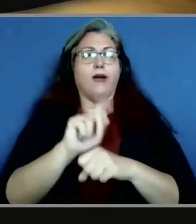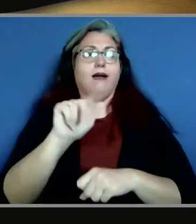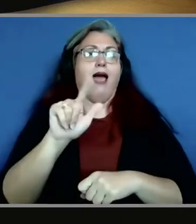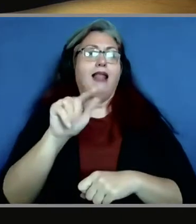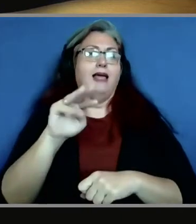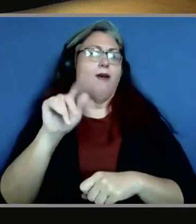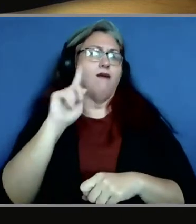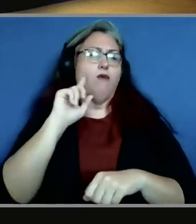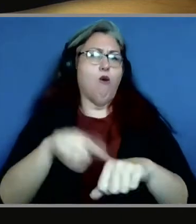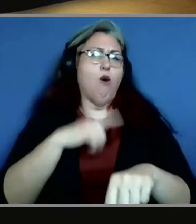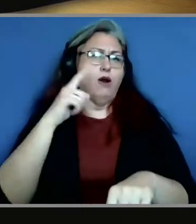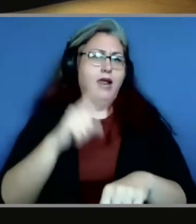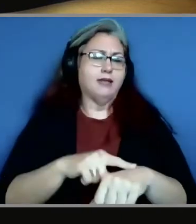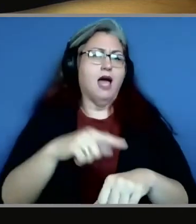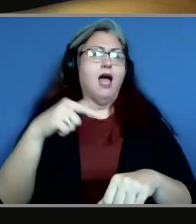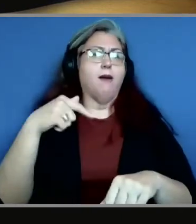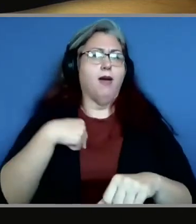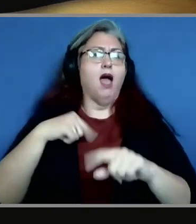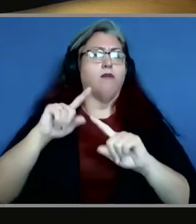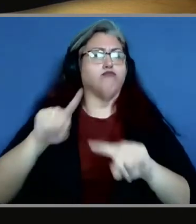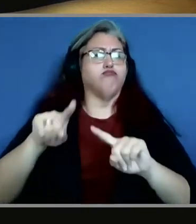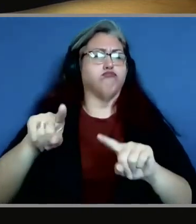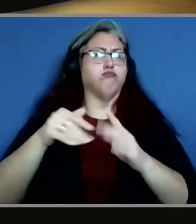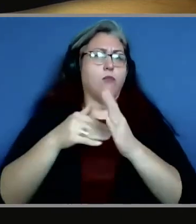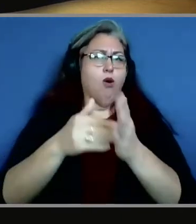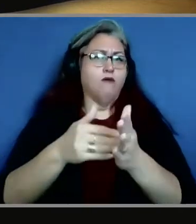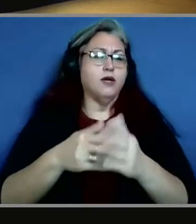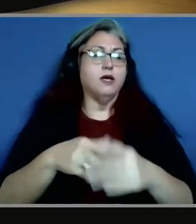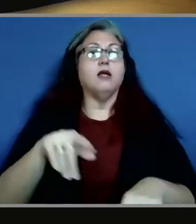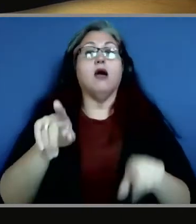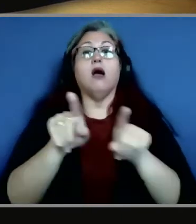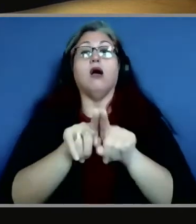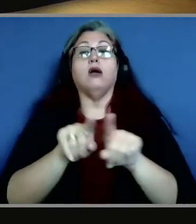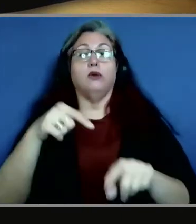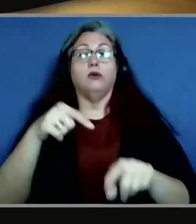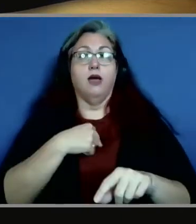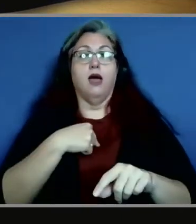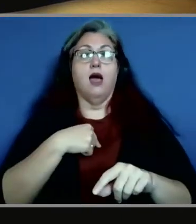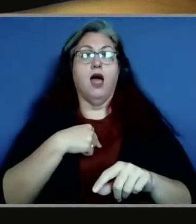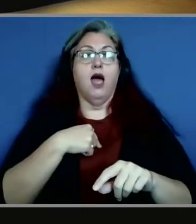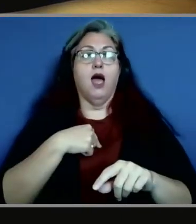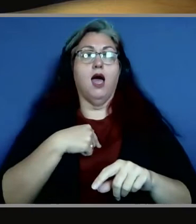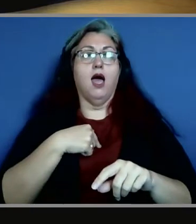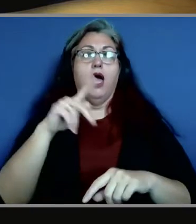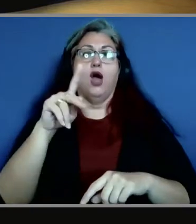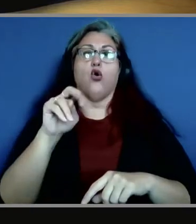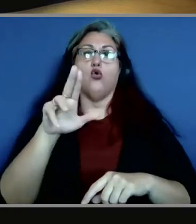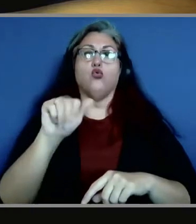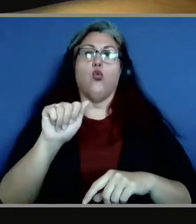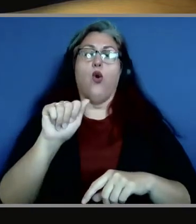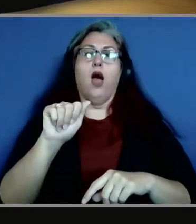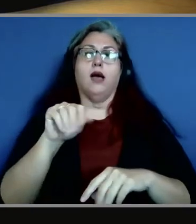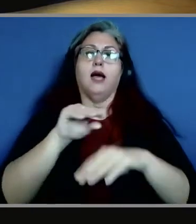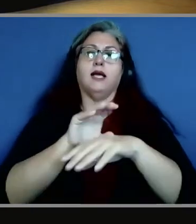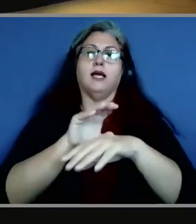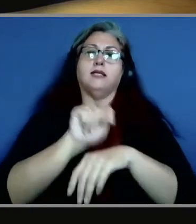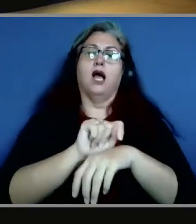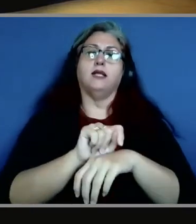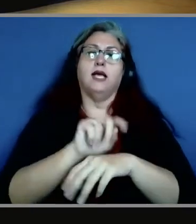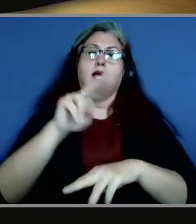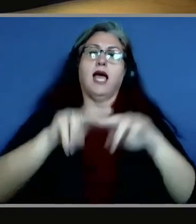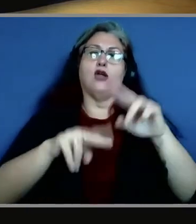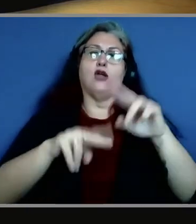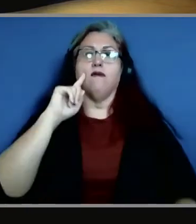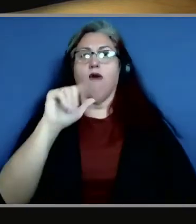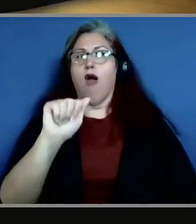while. I spent a lot of time down there. I was also a Kukua consulting contractor for ARC